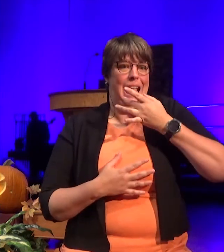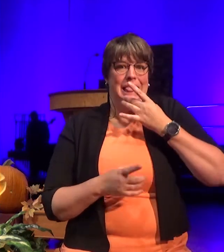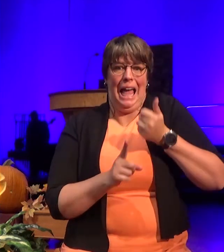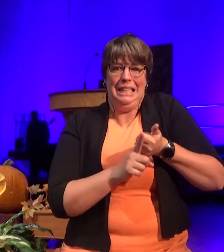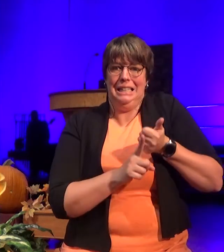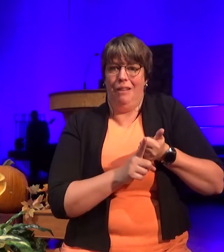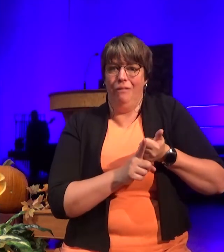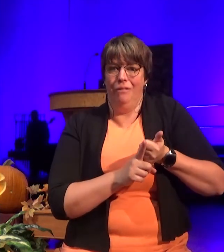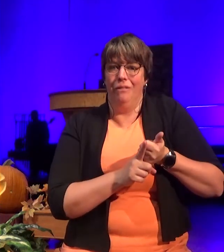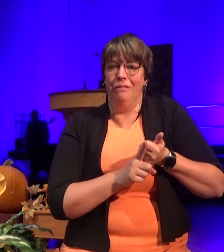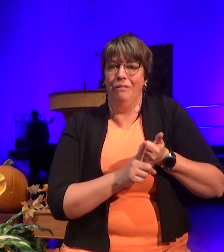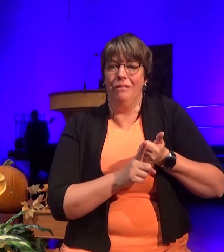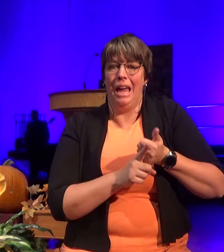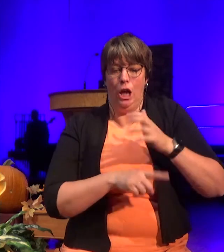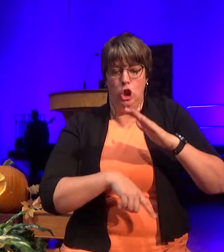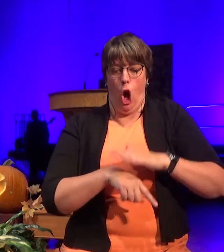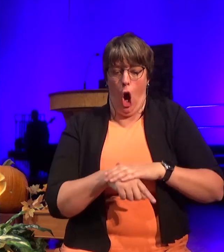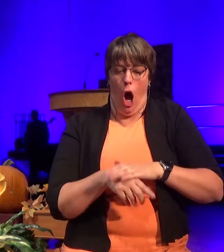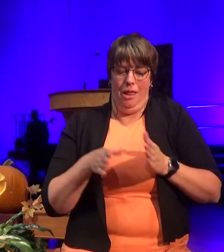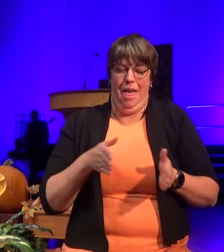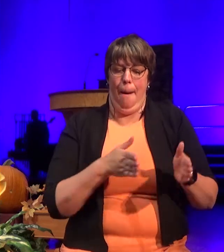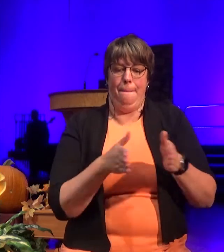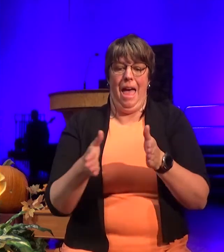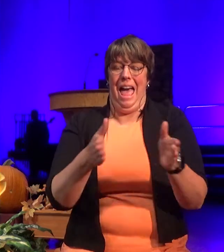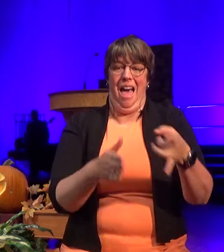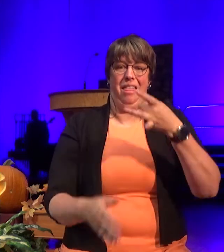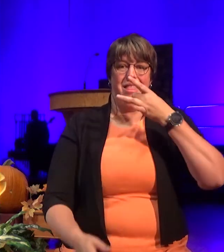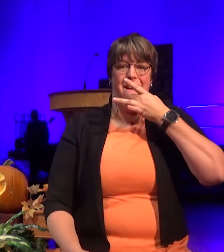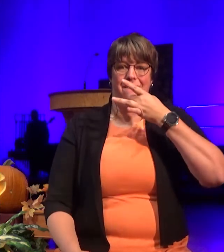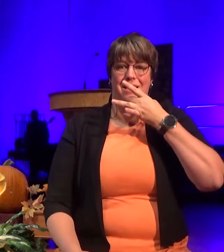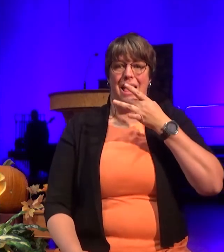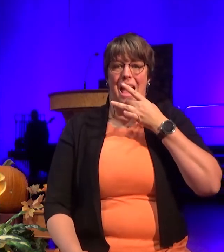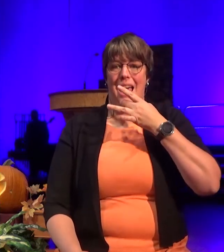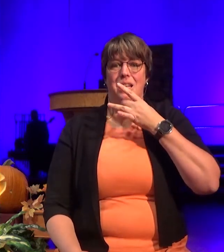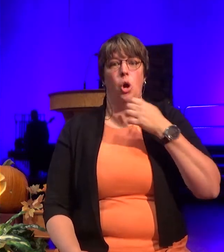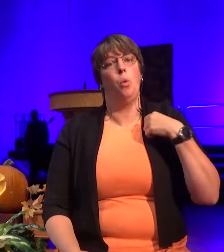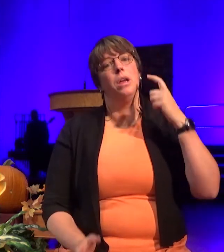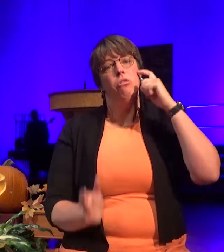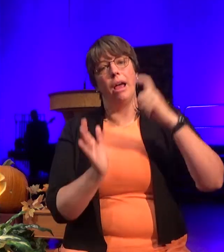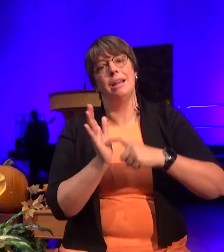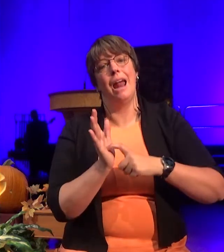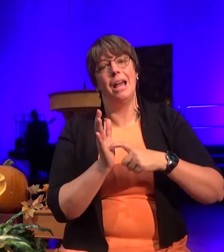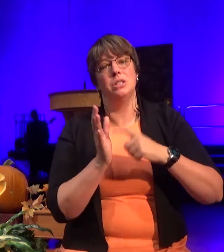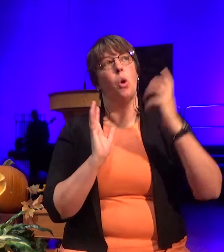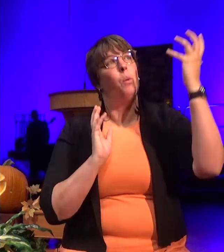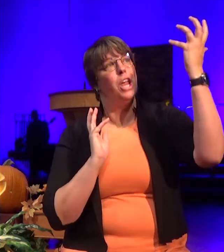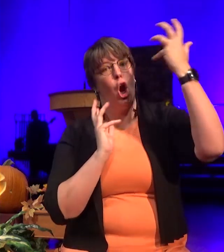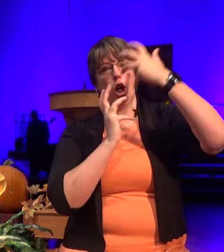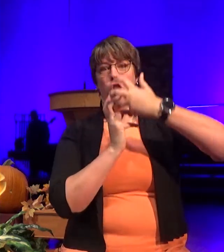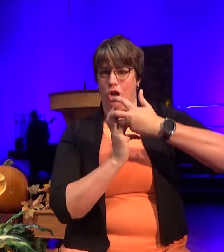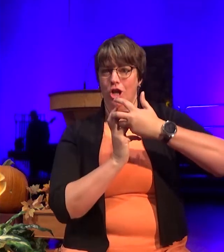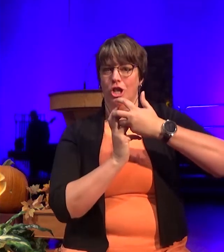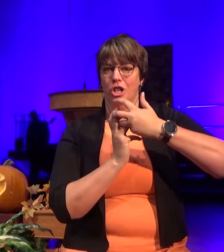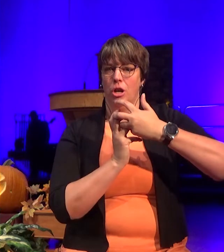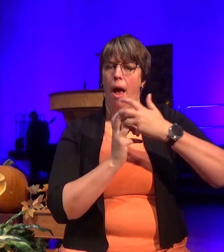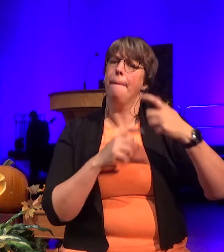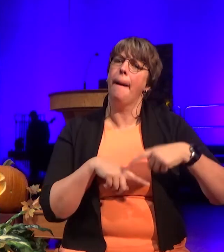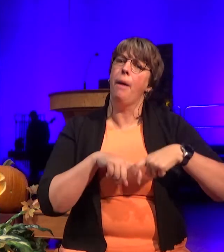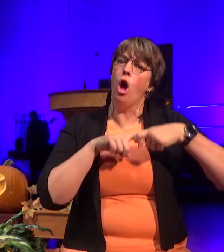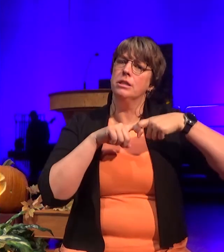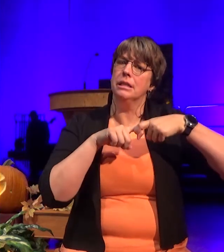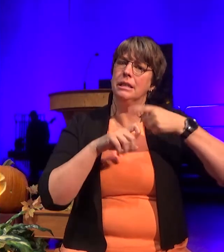so on the path of life, we recognize that we are that seamless union of the divine just by pausing and breathing